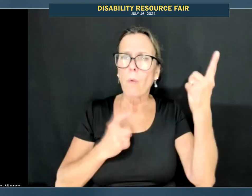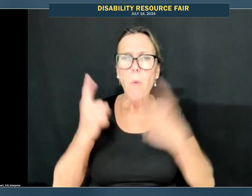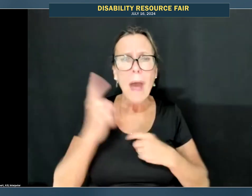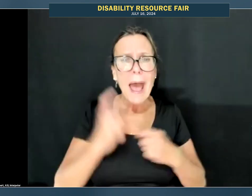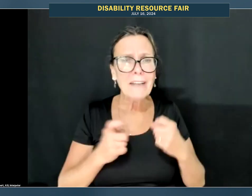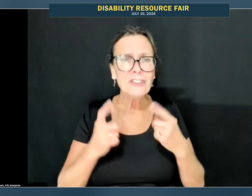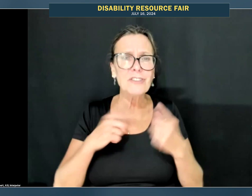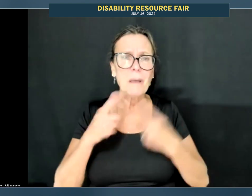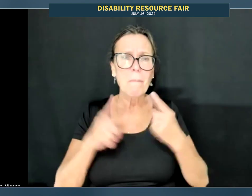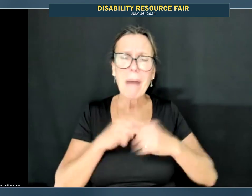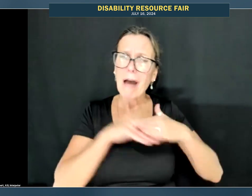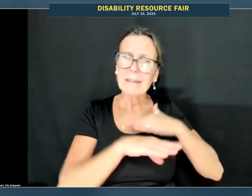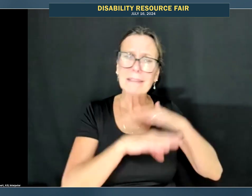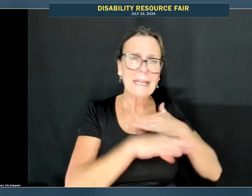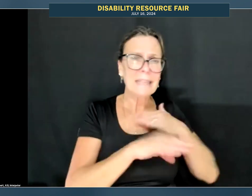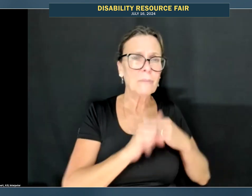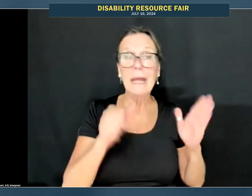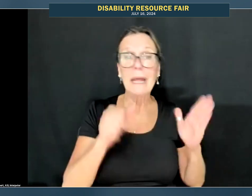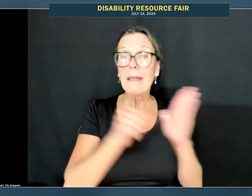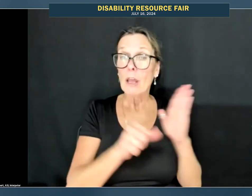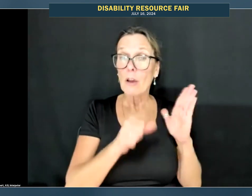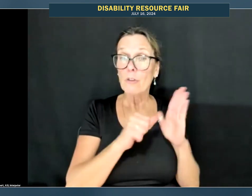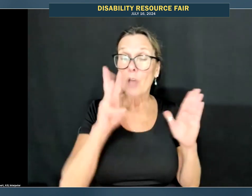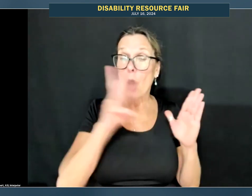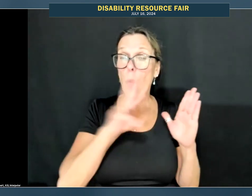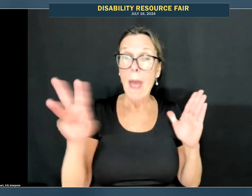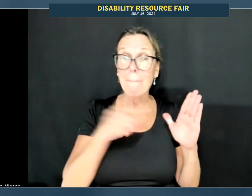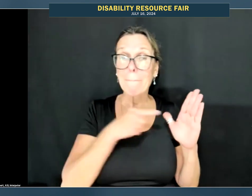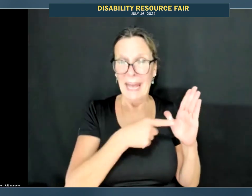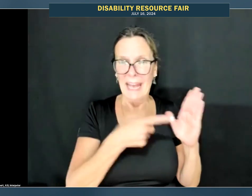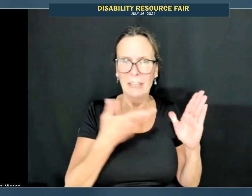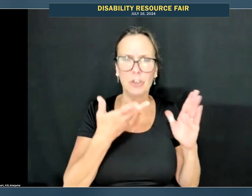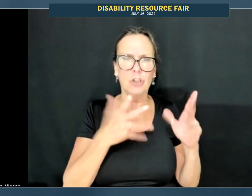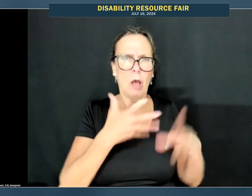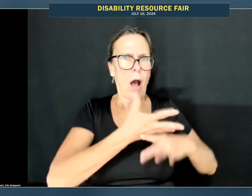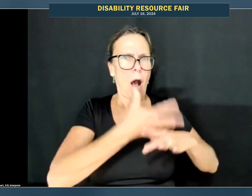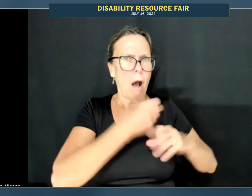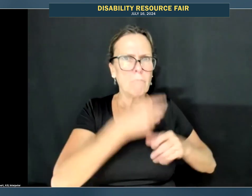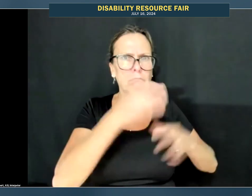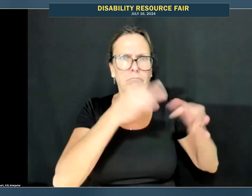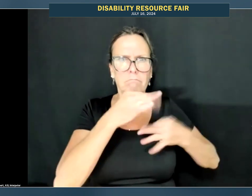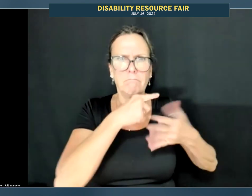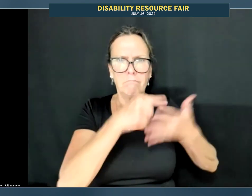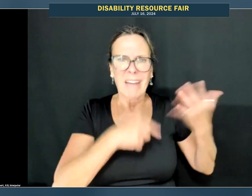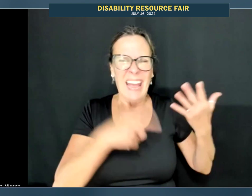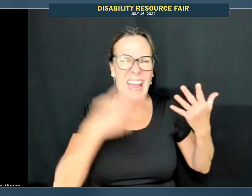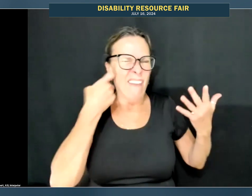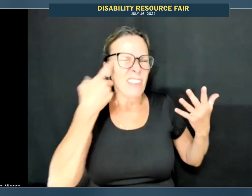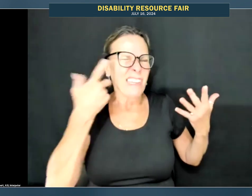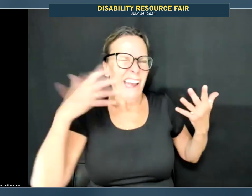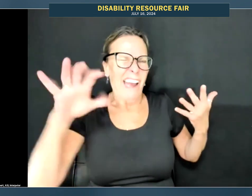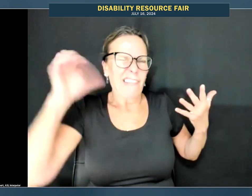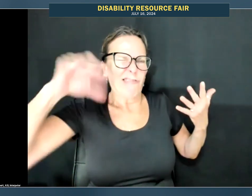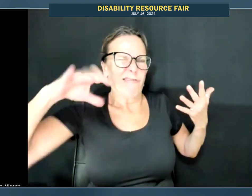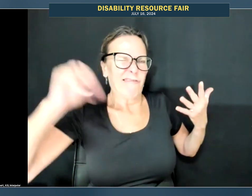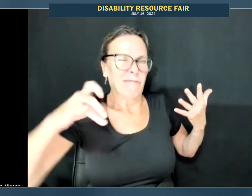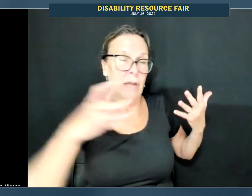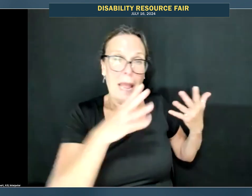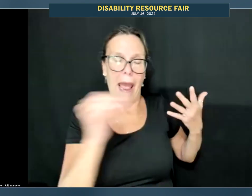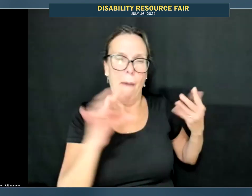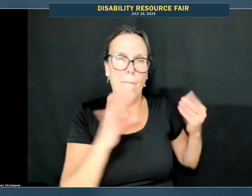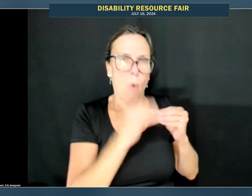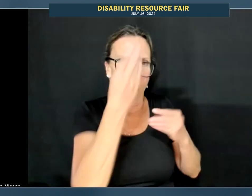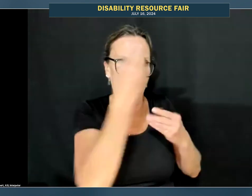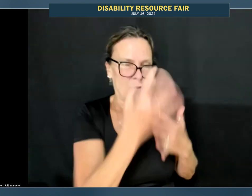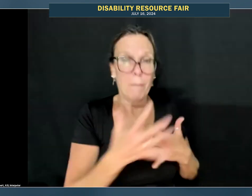forbeslibrary.org/accessibility. That webpage will give you a really good summary of some of what I've talked about and a whole lot more. And you can reach us at